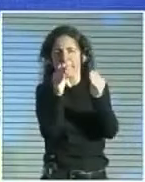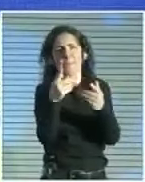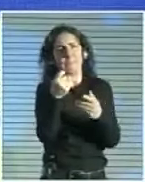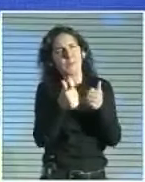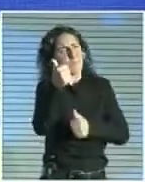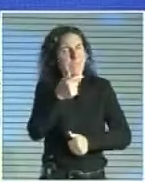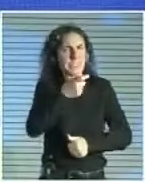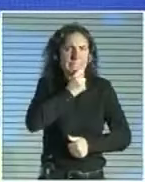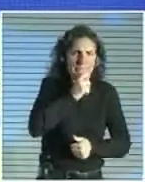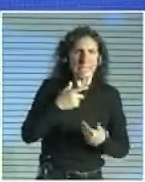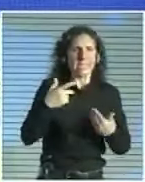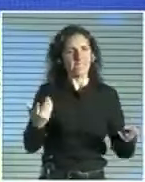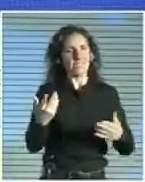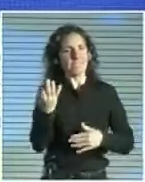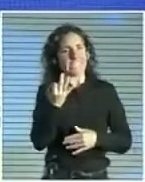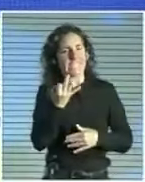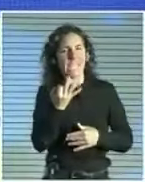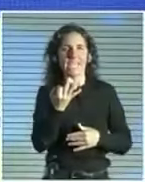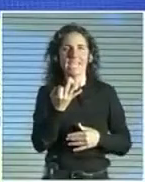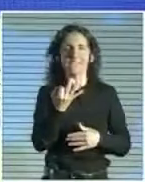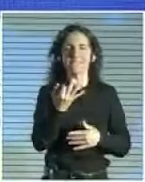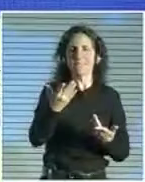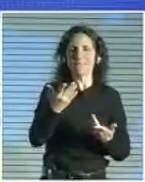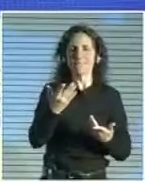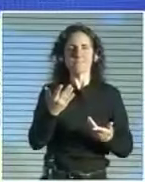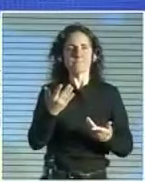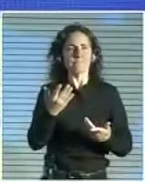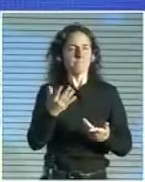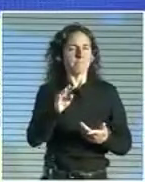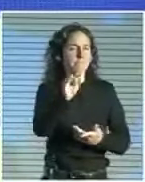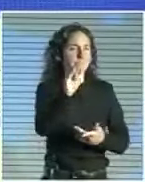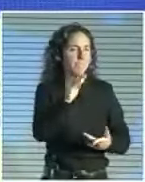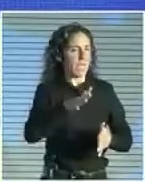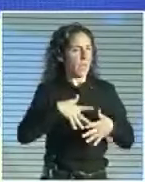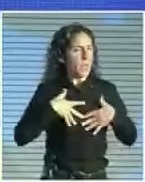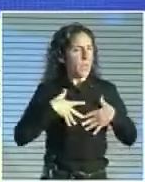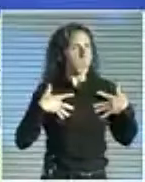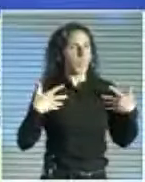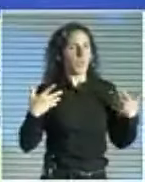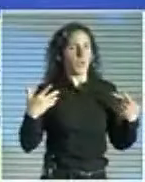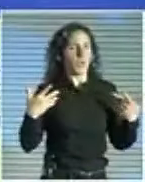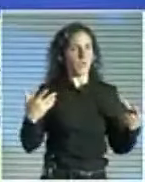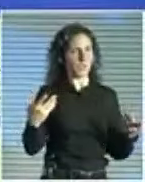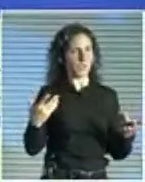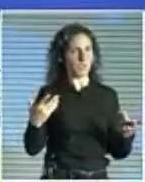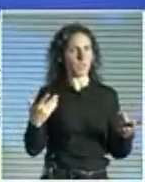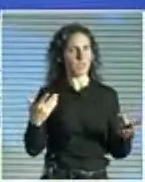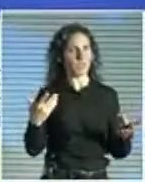companies and businesses to make more sustainability. And I think we can be very successful